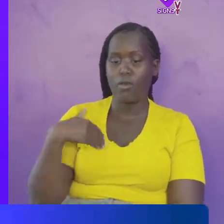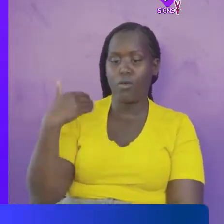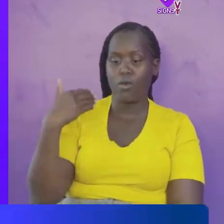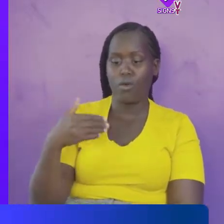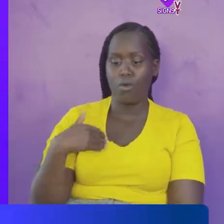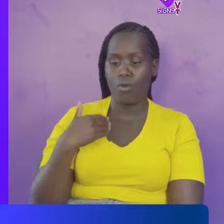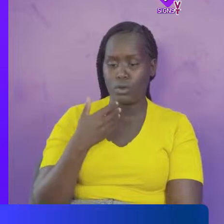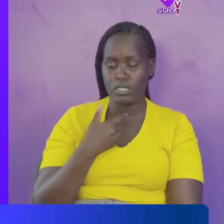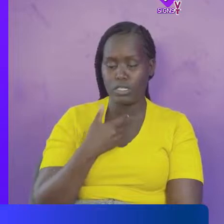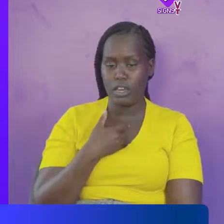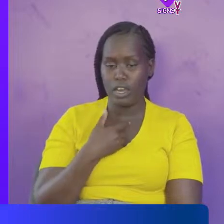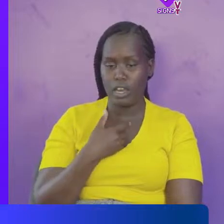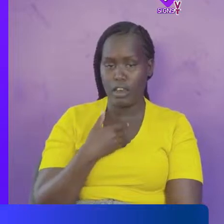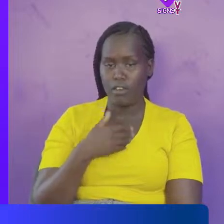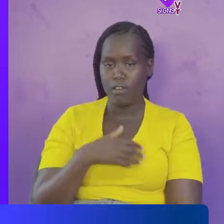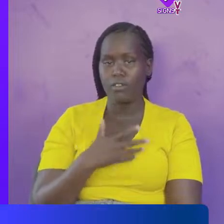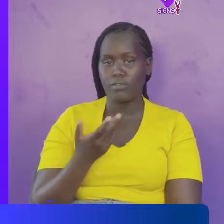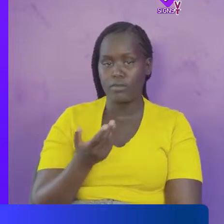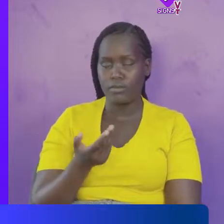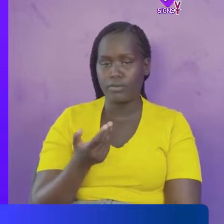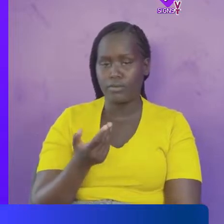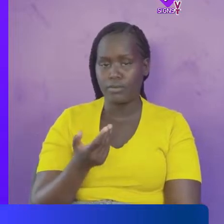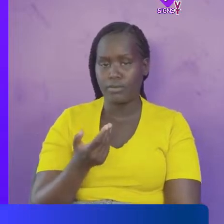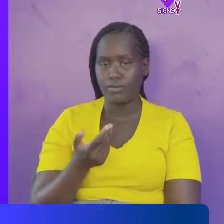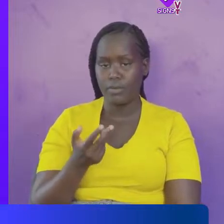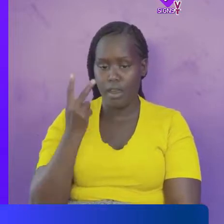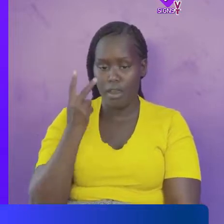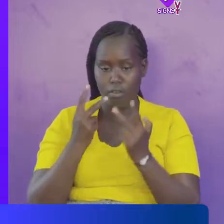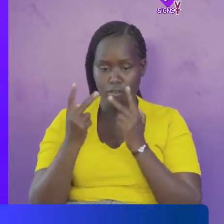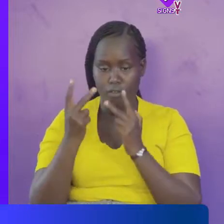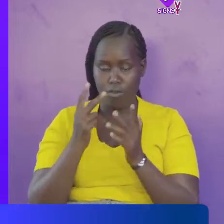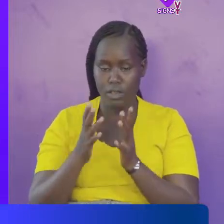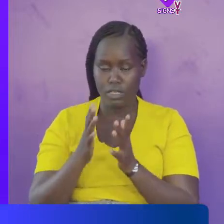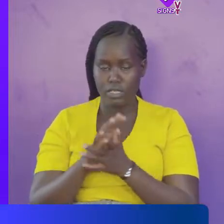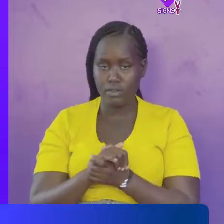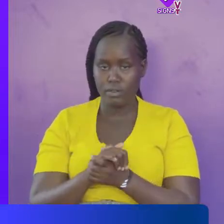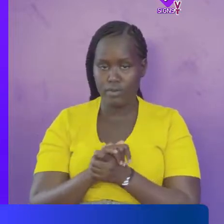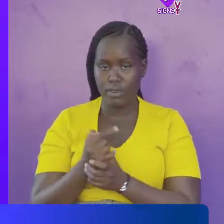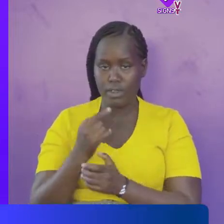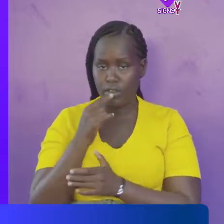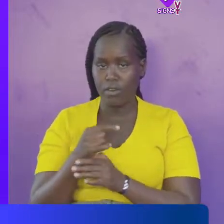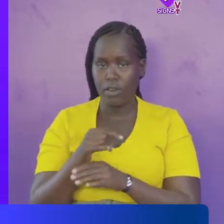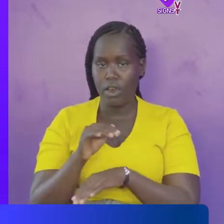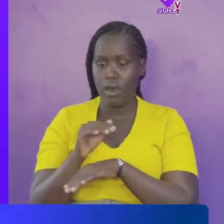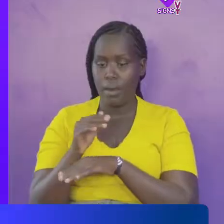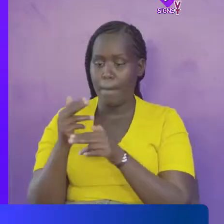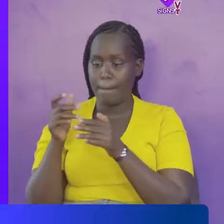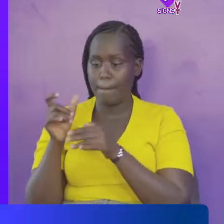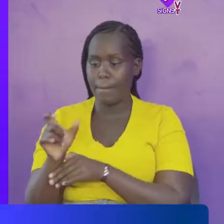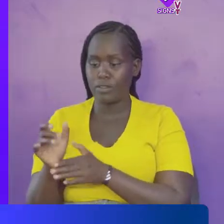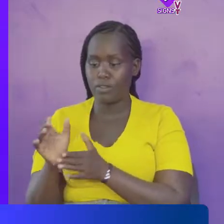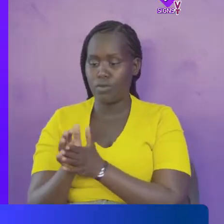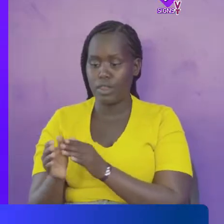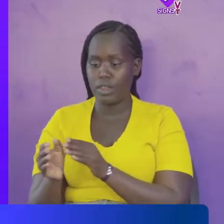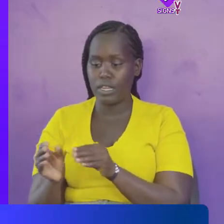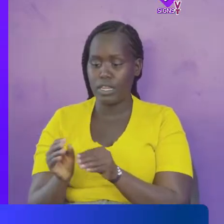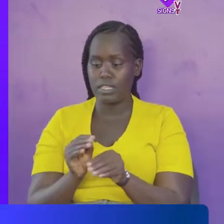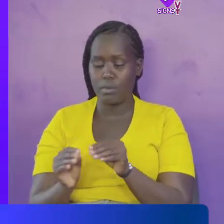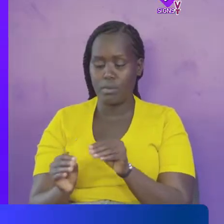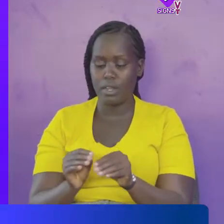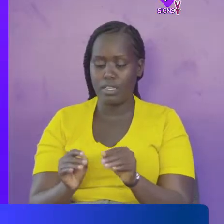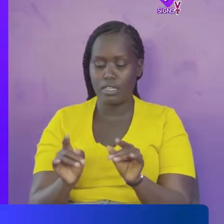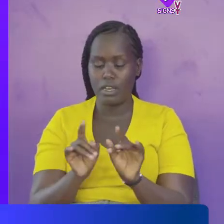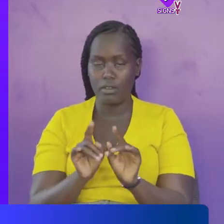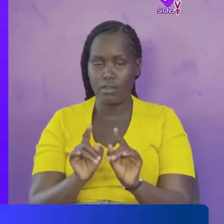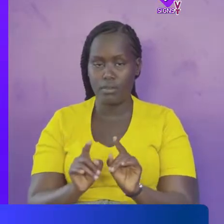variations of humans. Yeah, I call them persons with disabilities. And